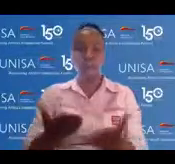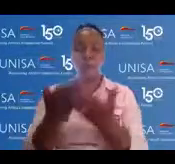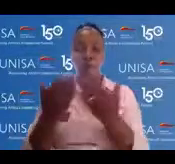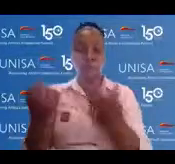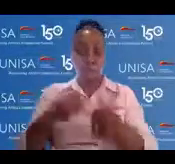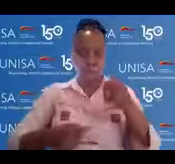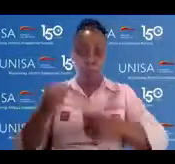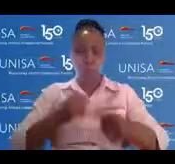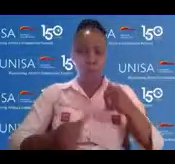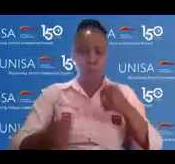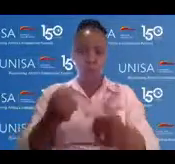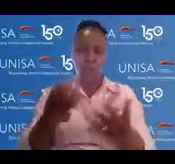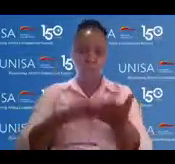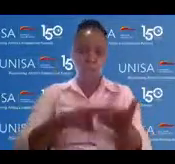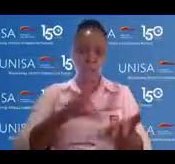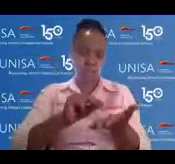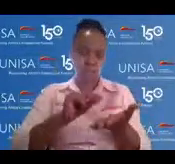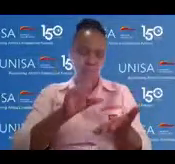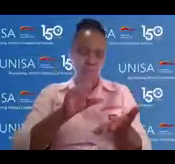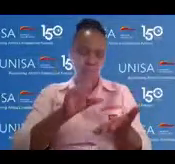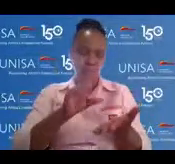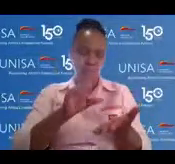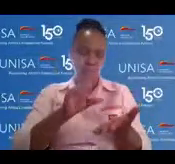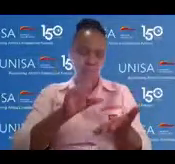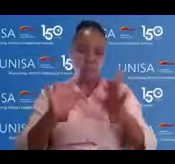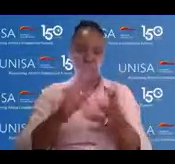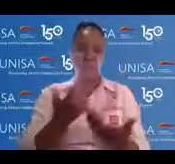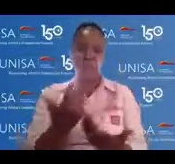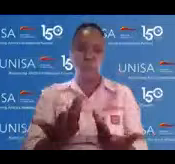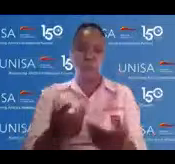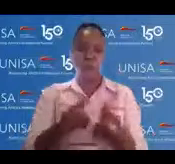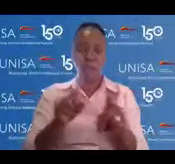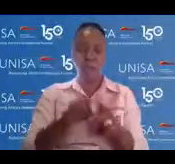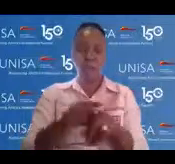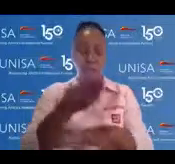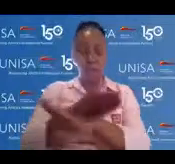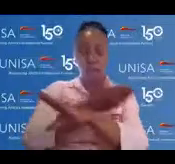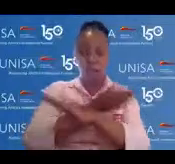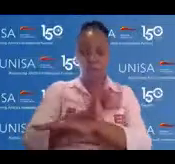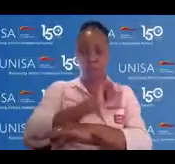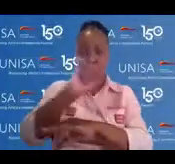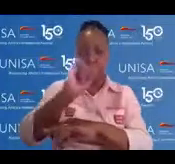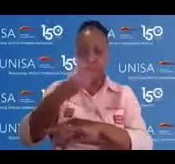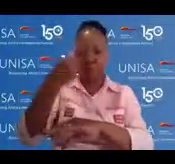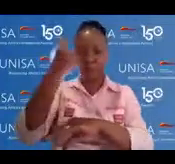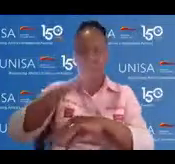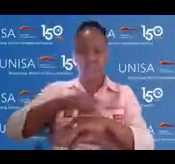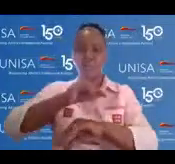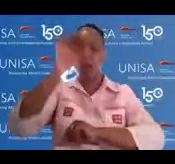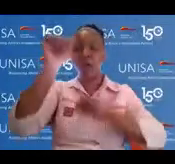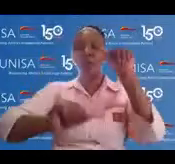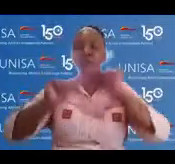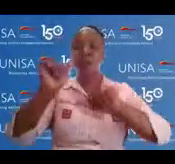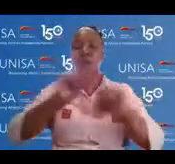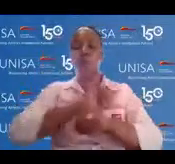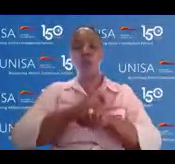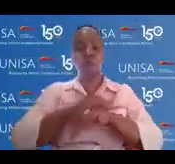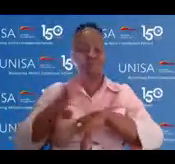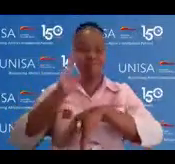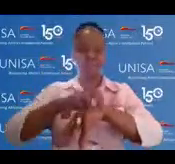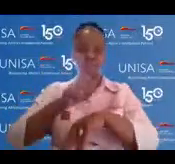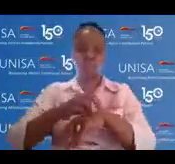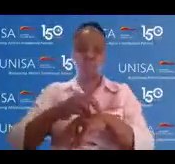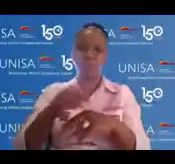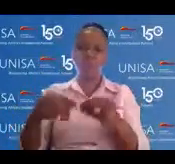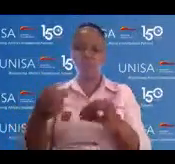registration, and the calibration well in advance of your first assessment, because you're going to need about 15 to